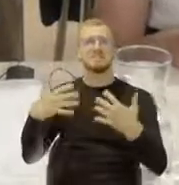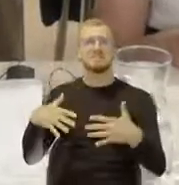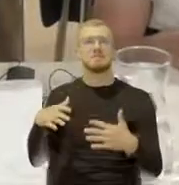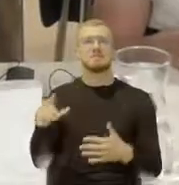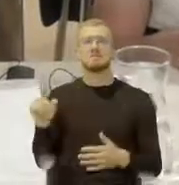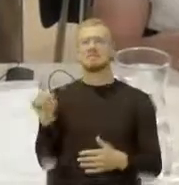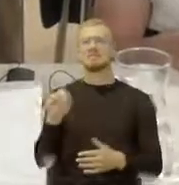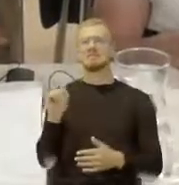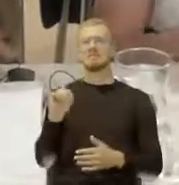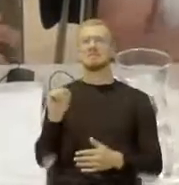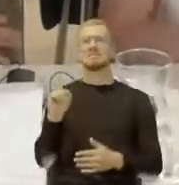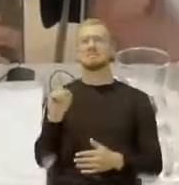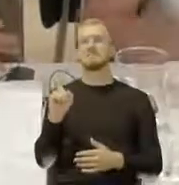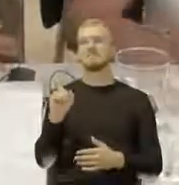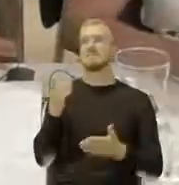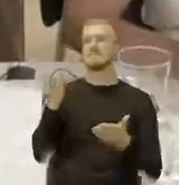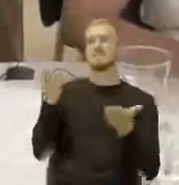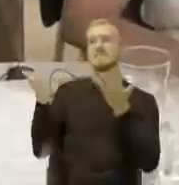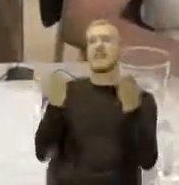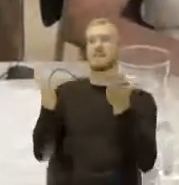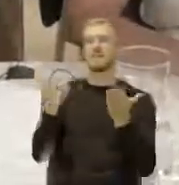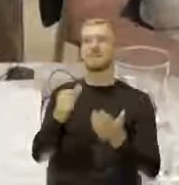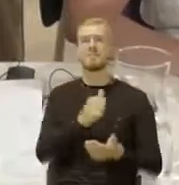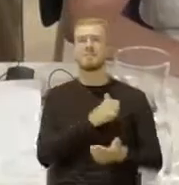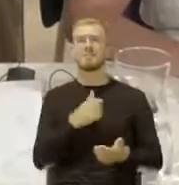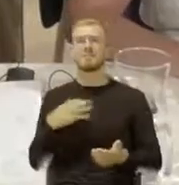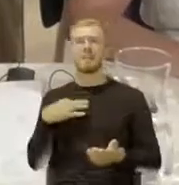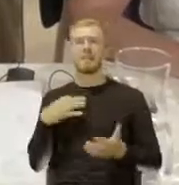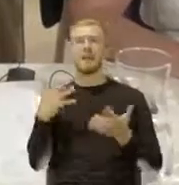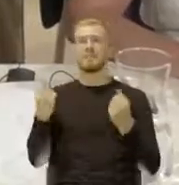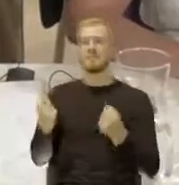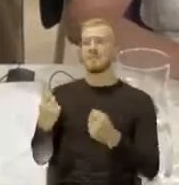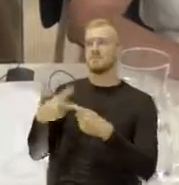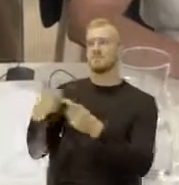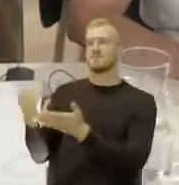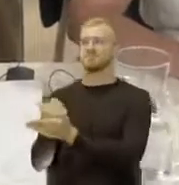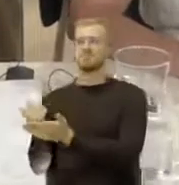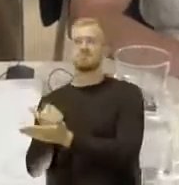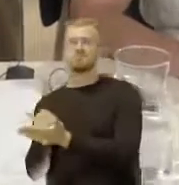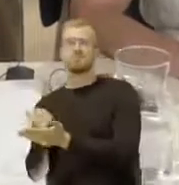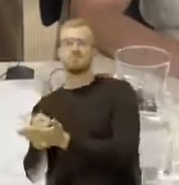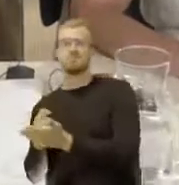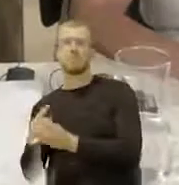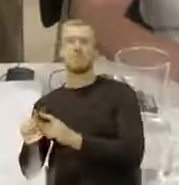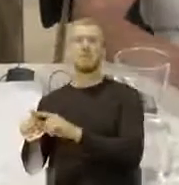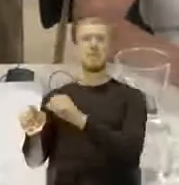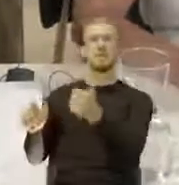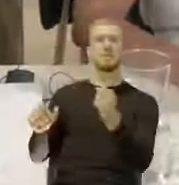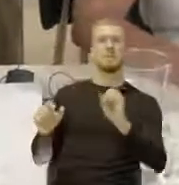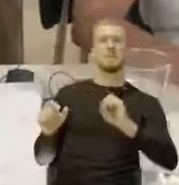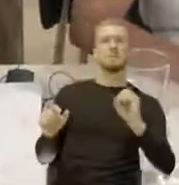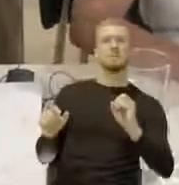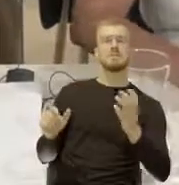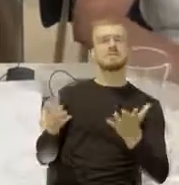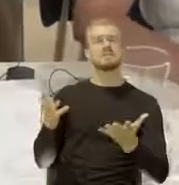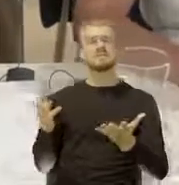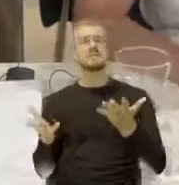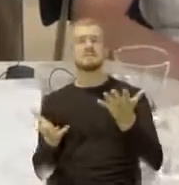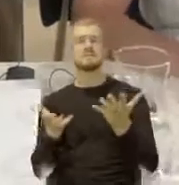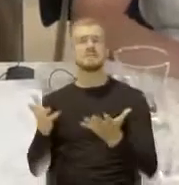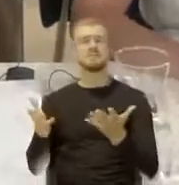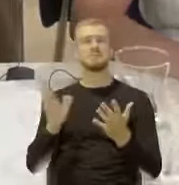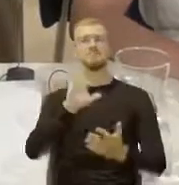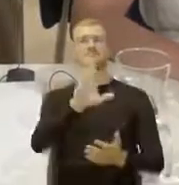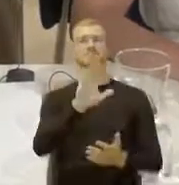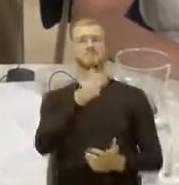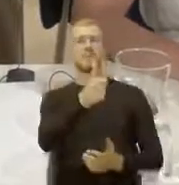delivered on the ground by local government and by your employees. The privatization and the